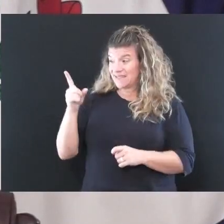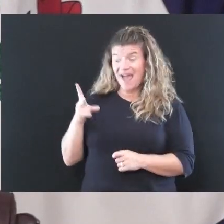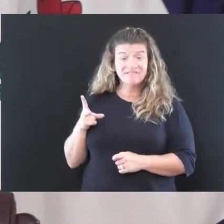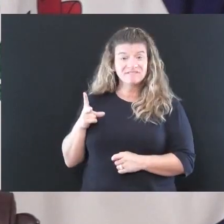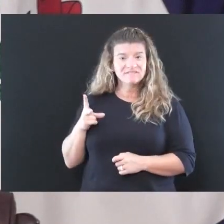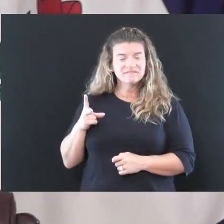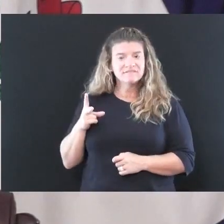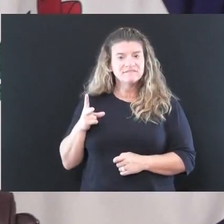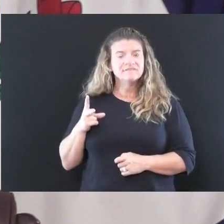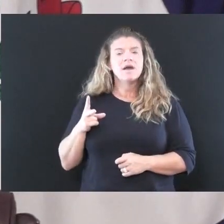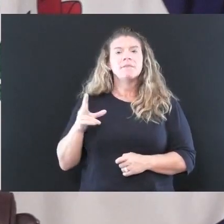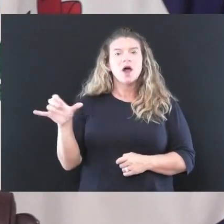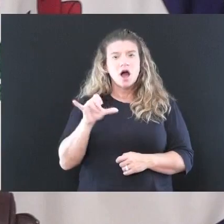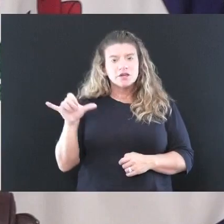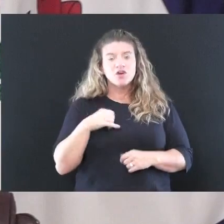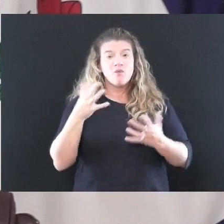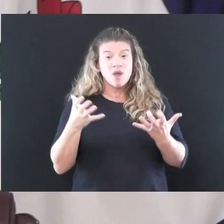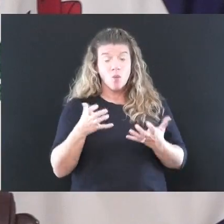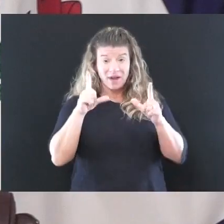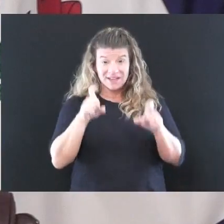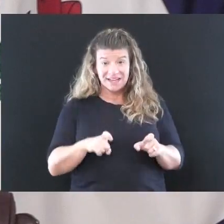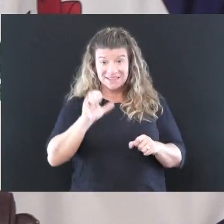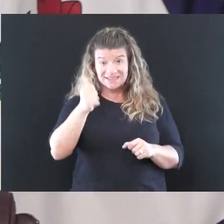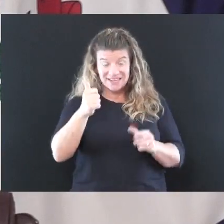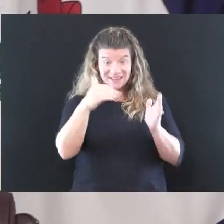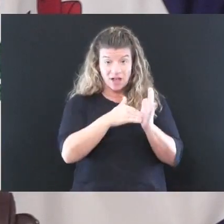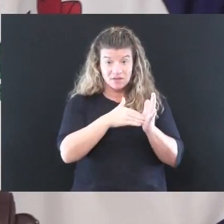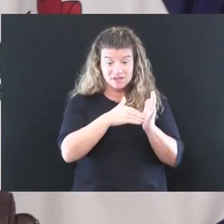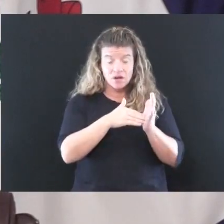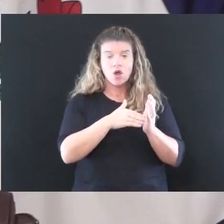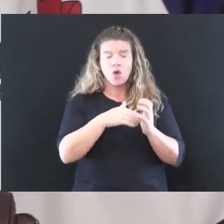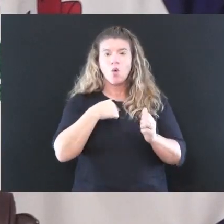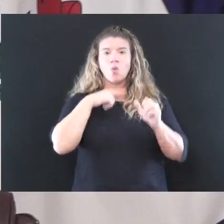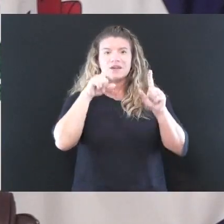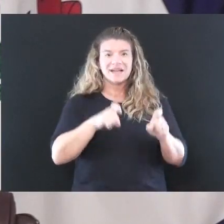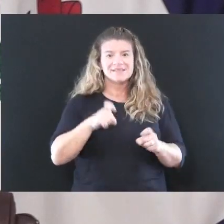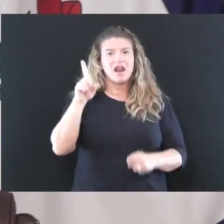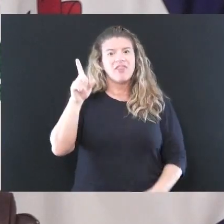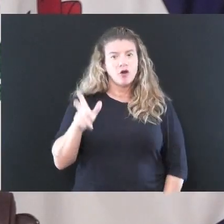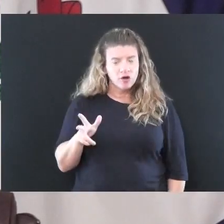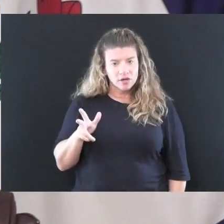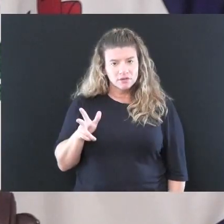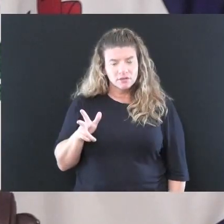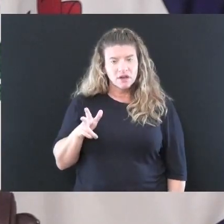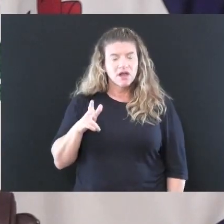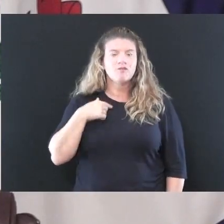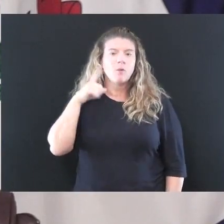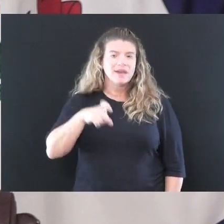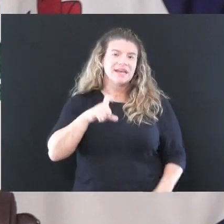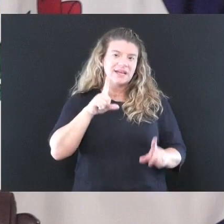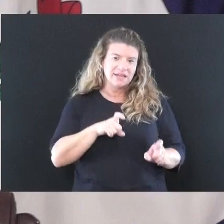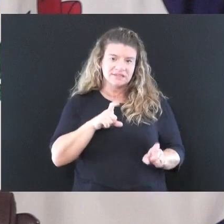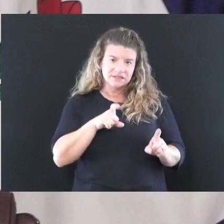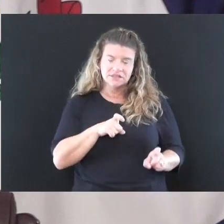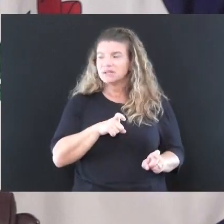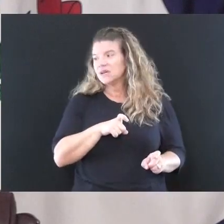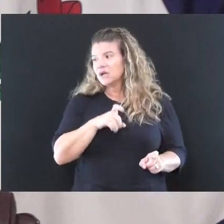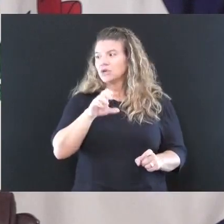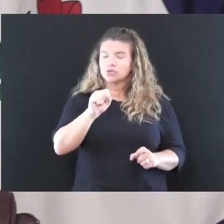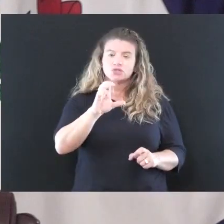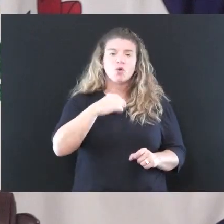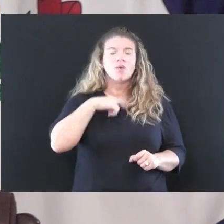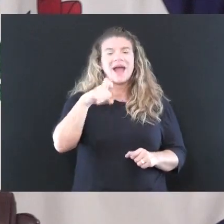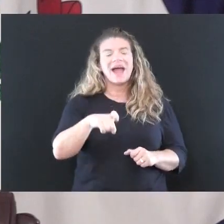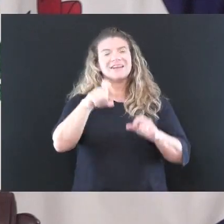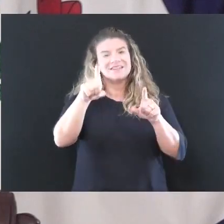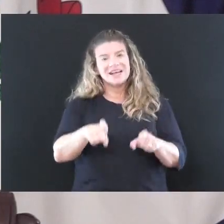test. But in addition to that, if we wanted to test 10,000, we're testing a third of what we need to test. And so we got to